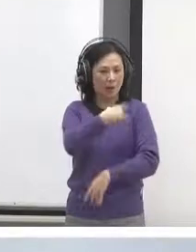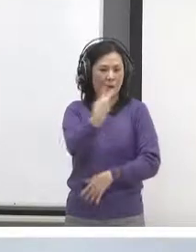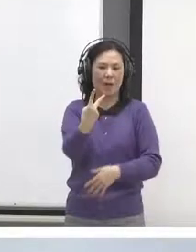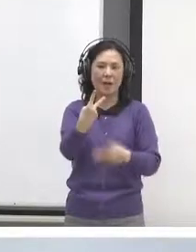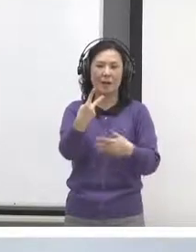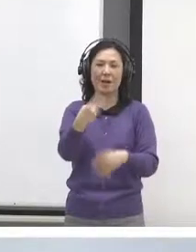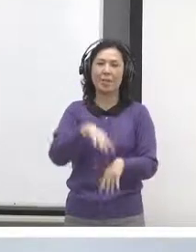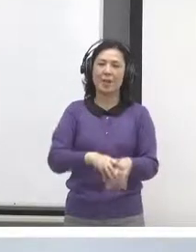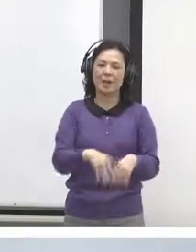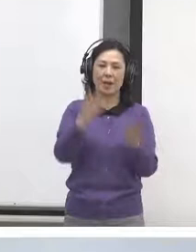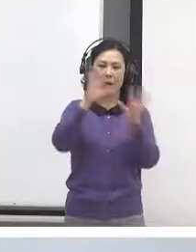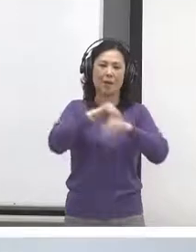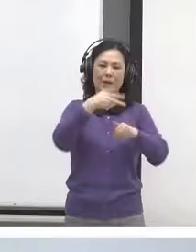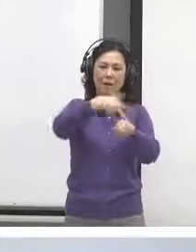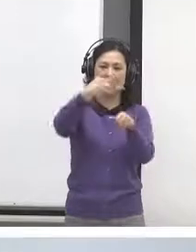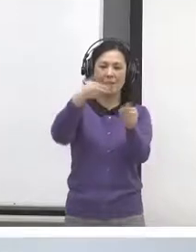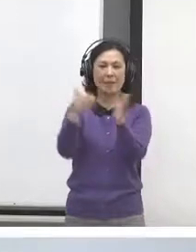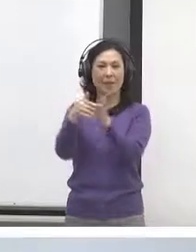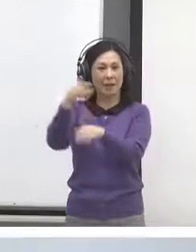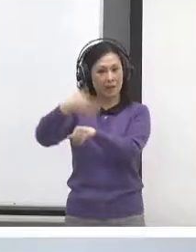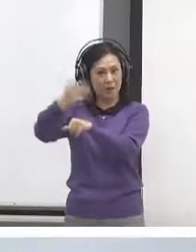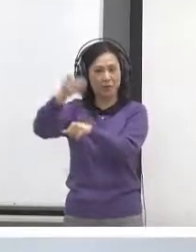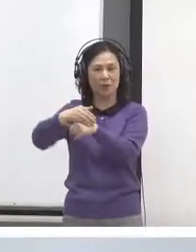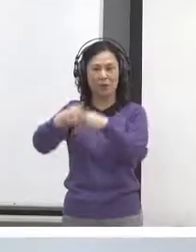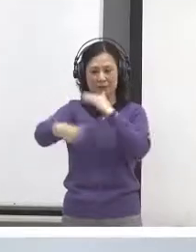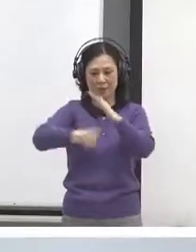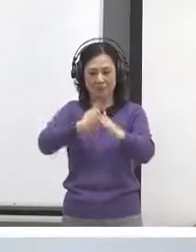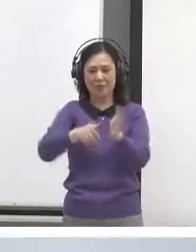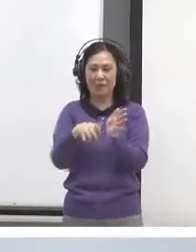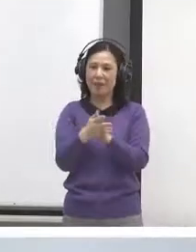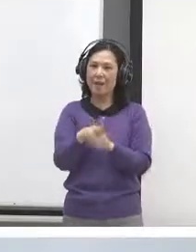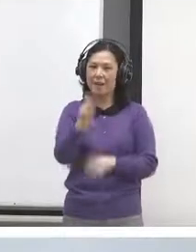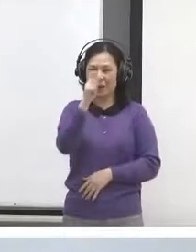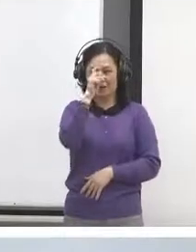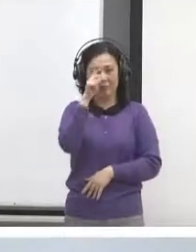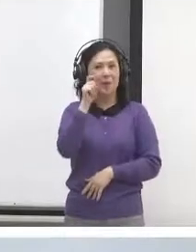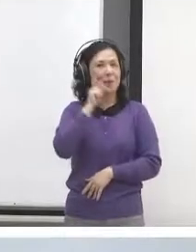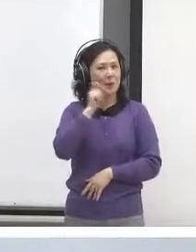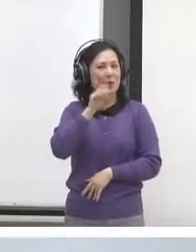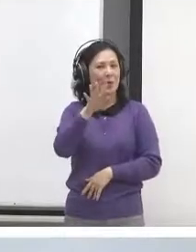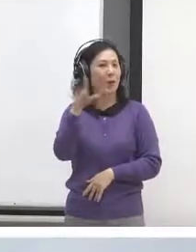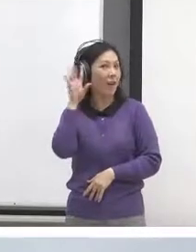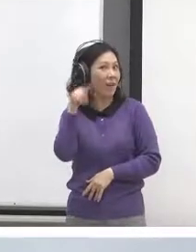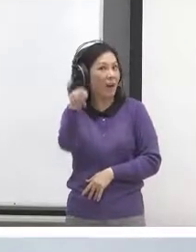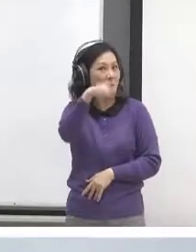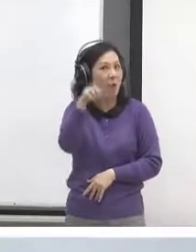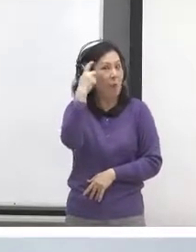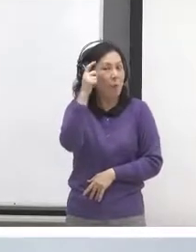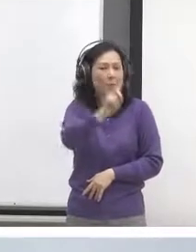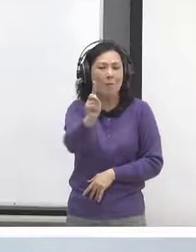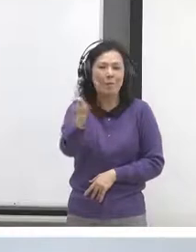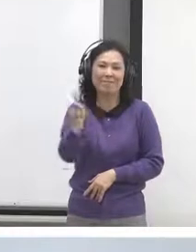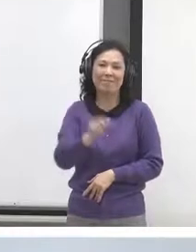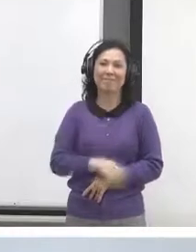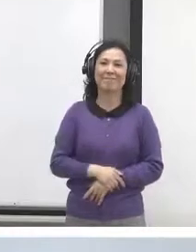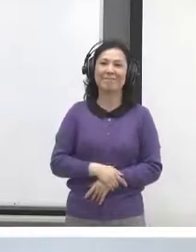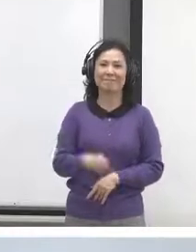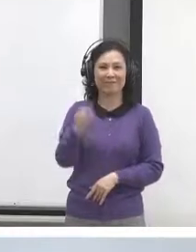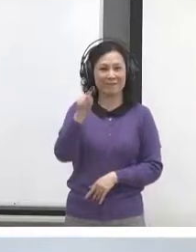interested in hearing what you have to say. And we're very happy to take questions as soon as I press this button.